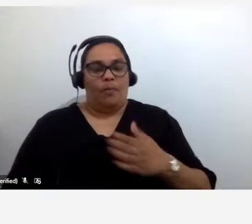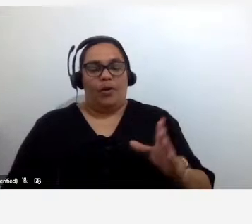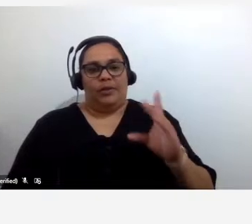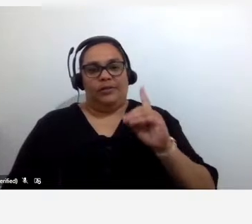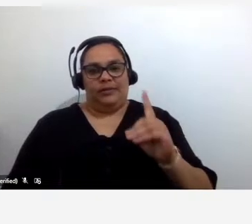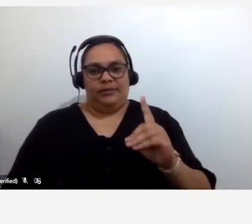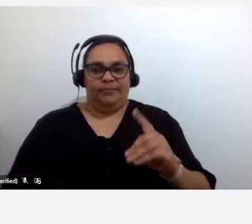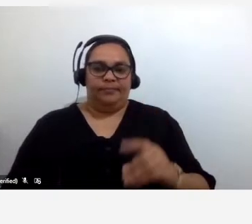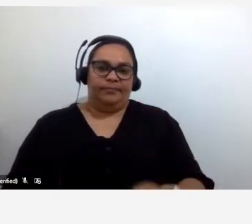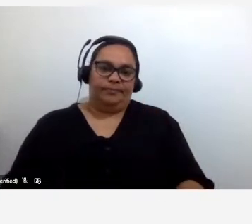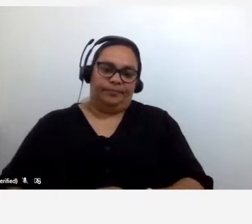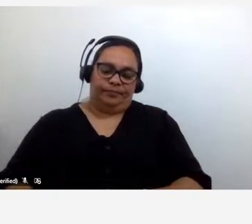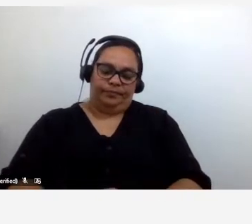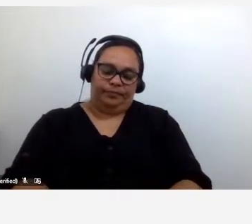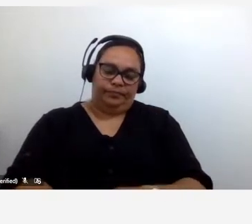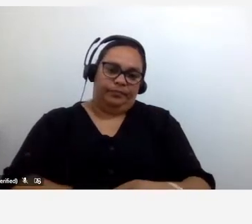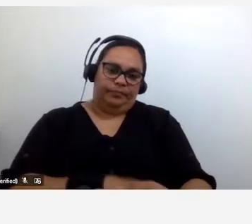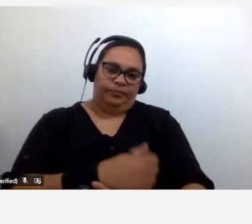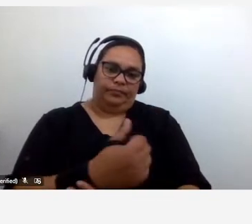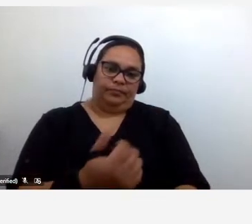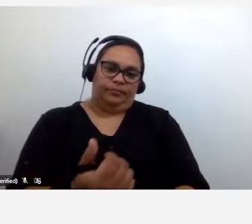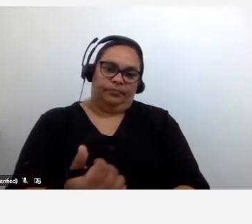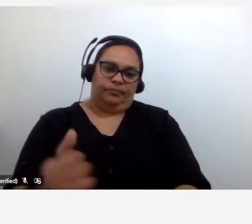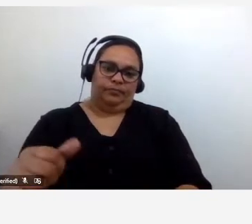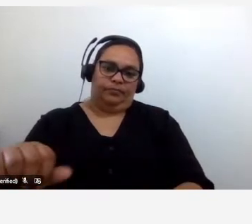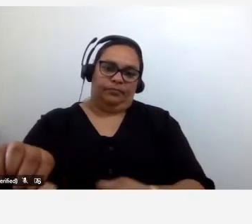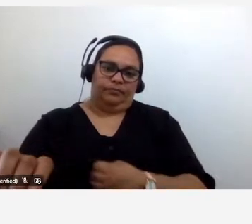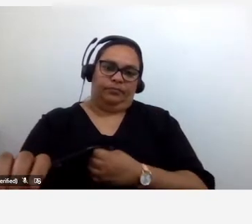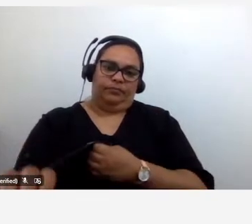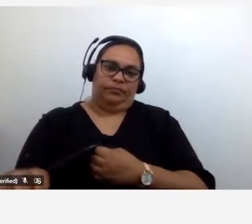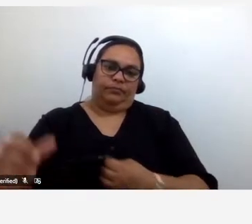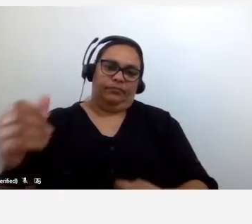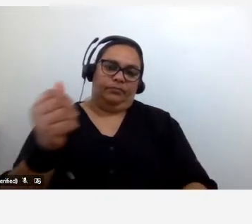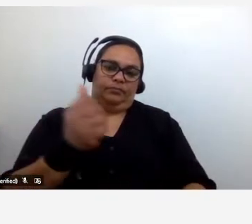D at the moment. Thank you.